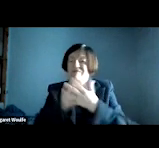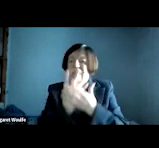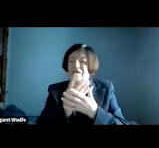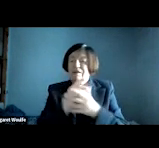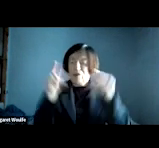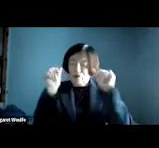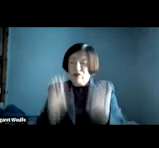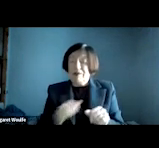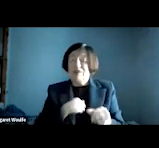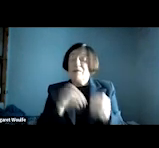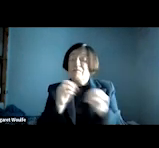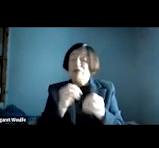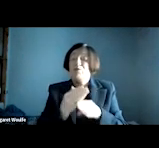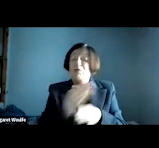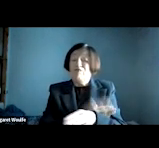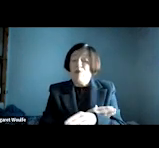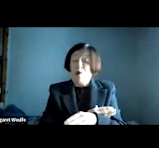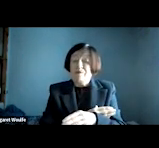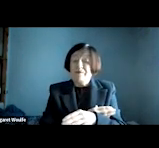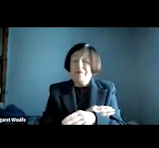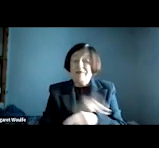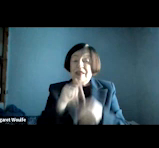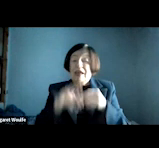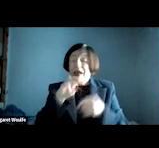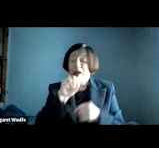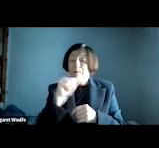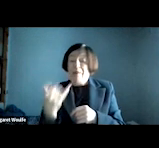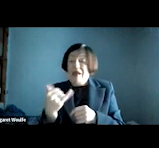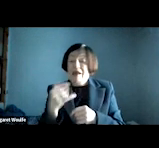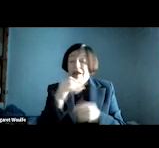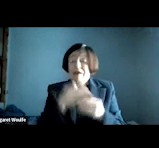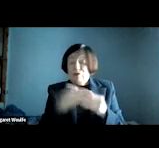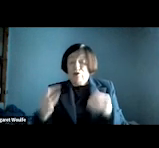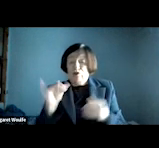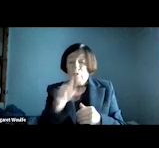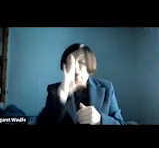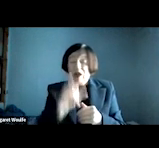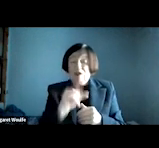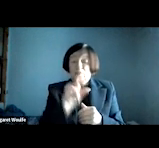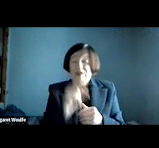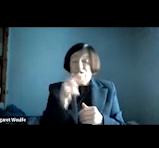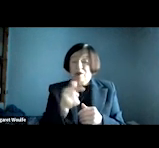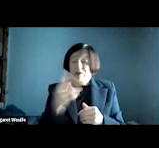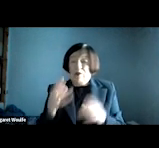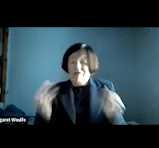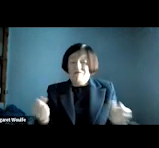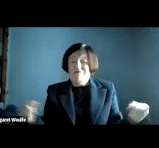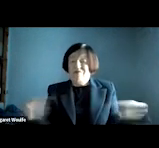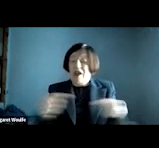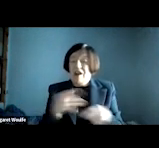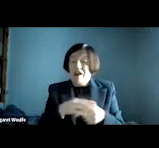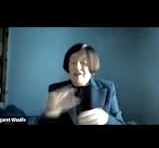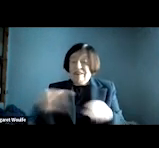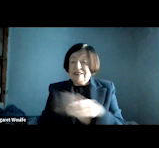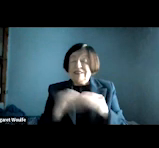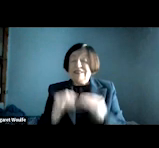consensus, as we said earlier on. And then in May through to July 2024, we have the finalization of the content of the